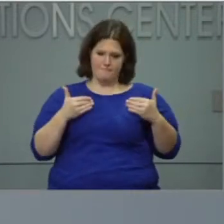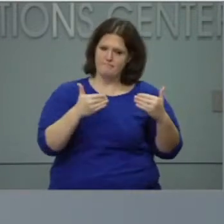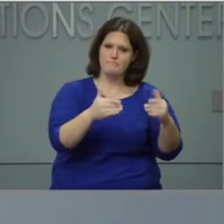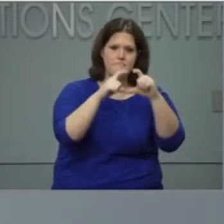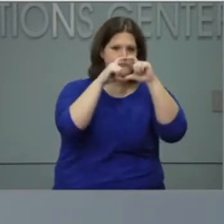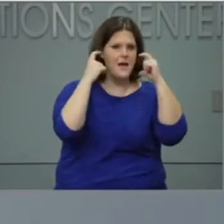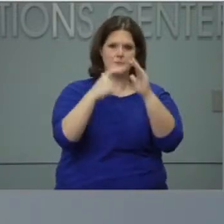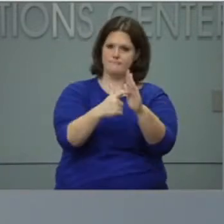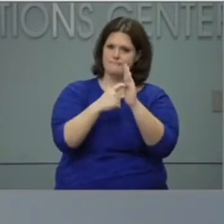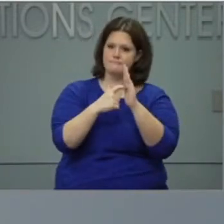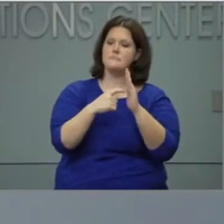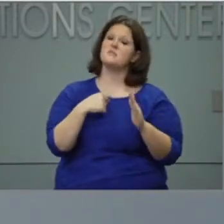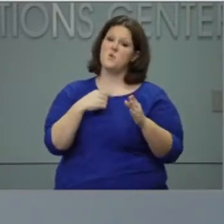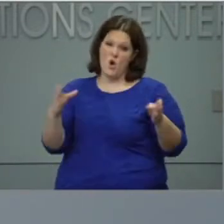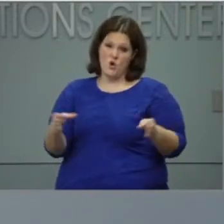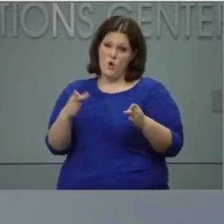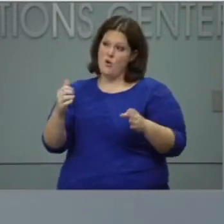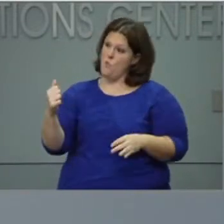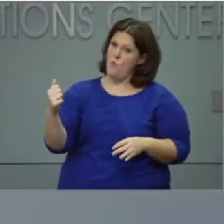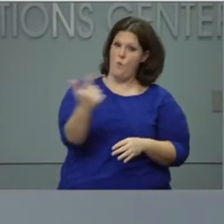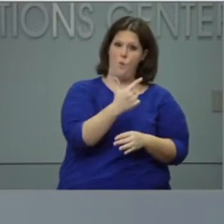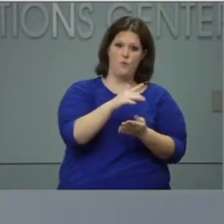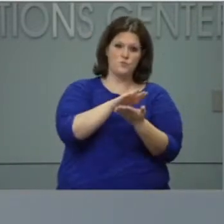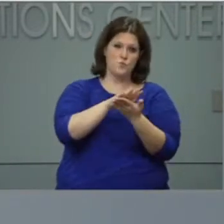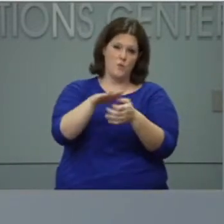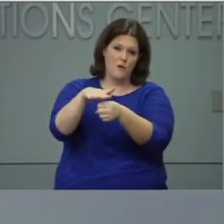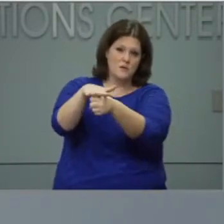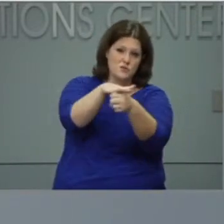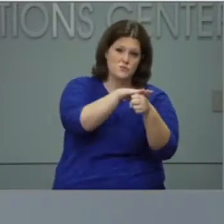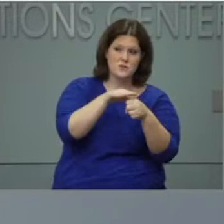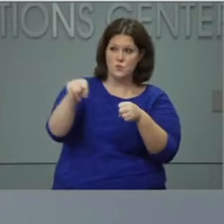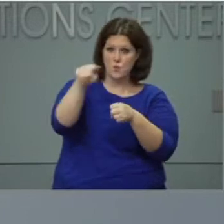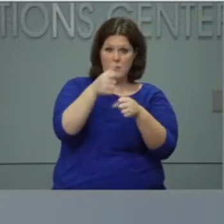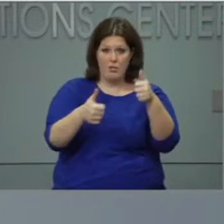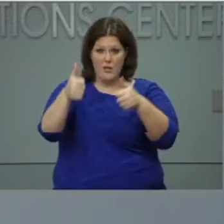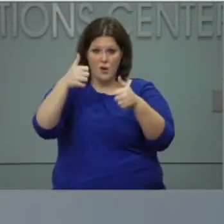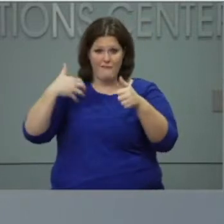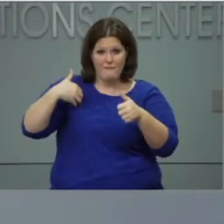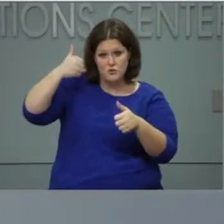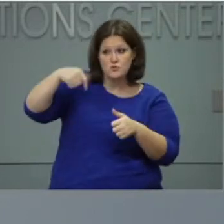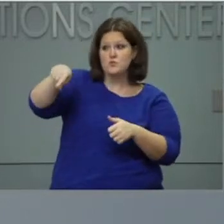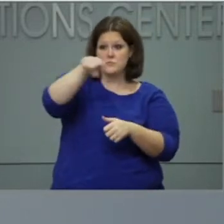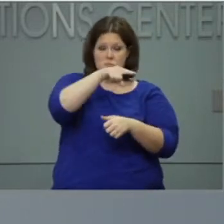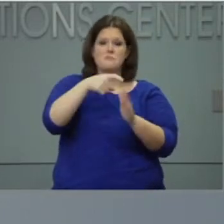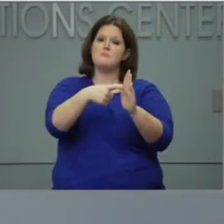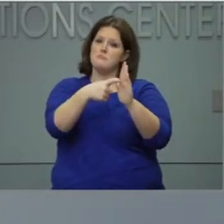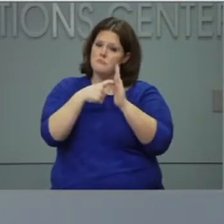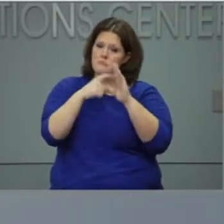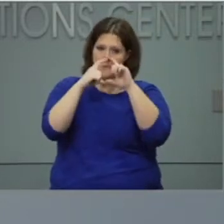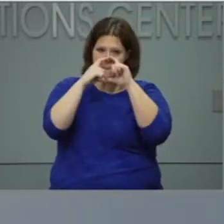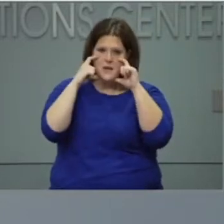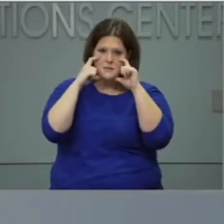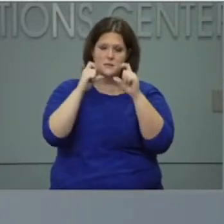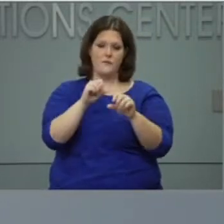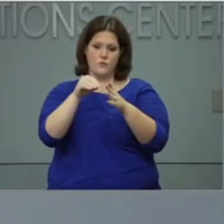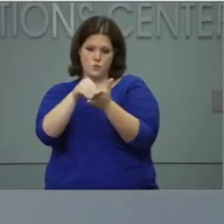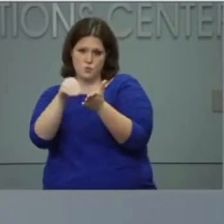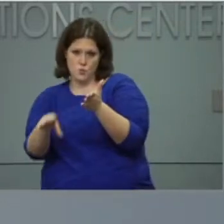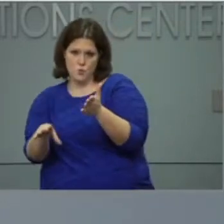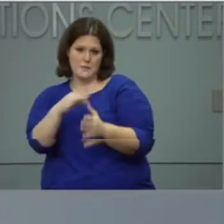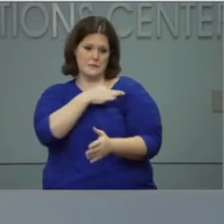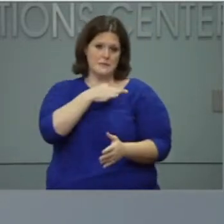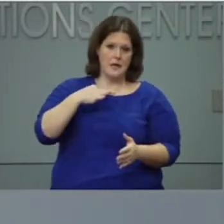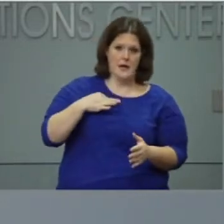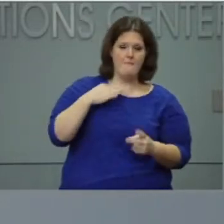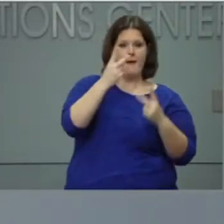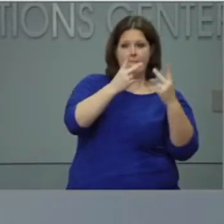urge all school leaders to make masks mandatory for students, staff, and visitors. Requiring masks in schools